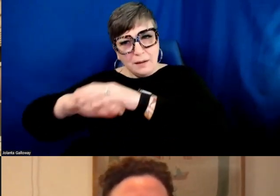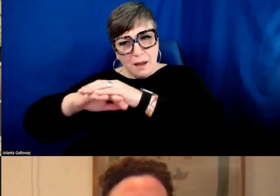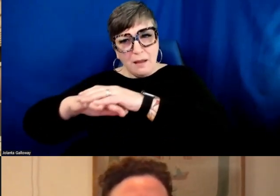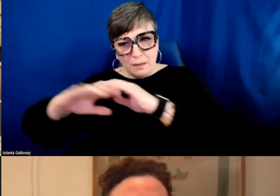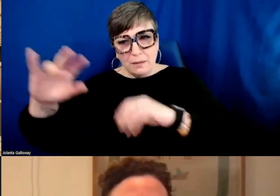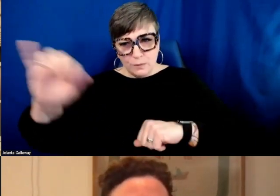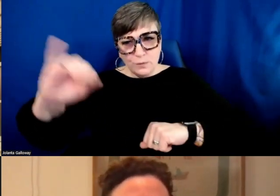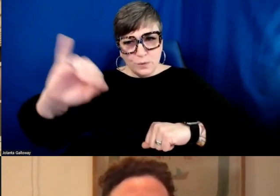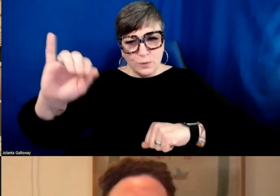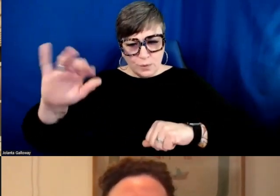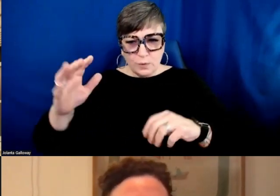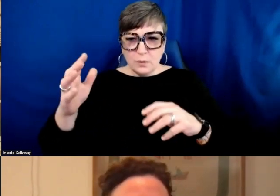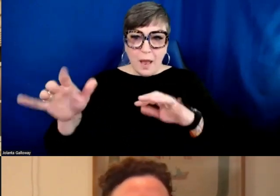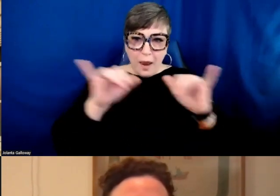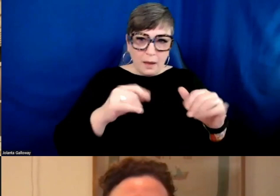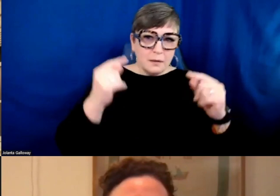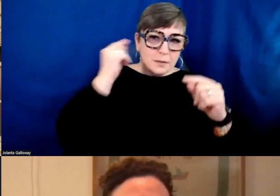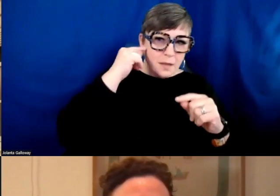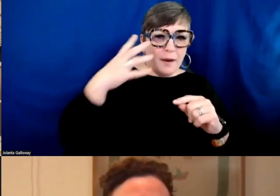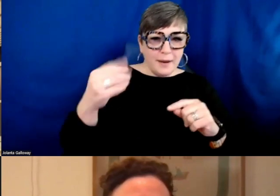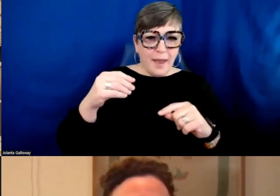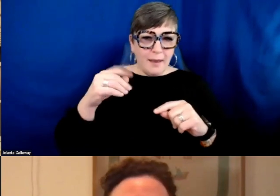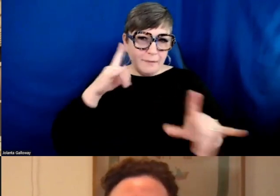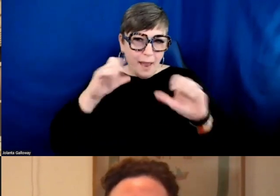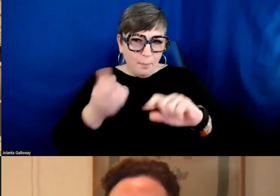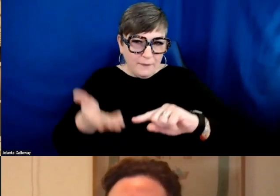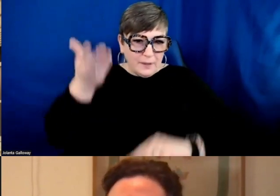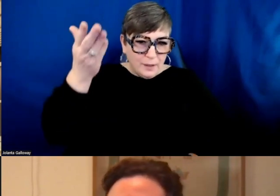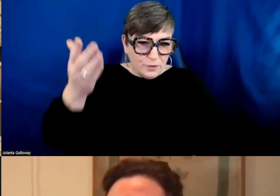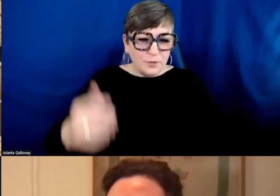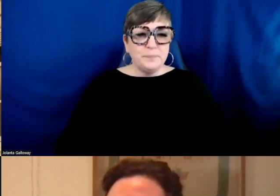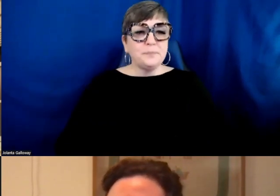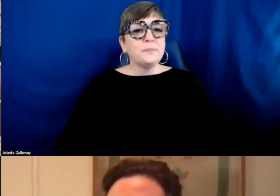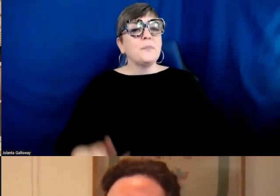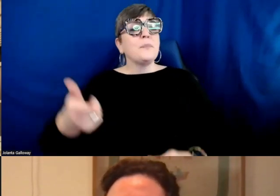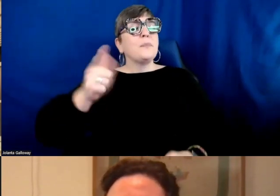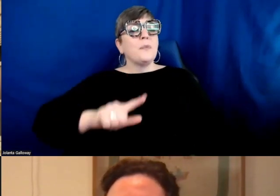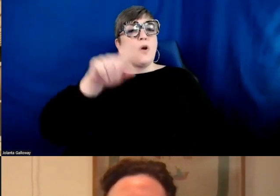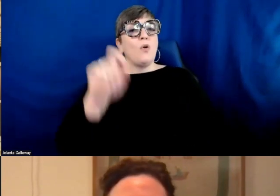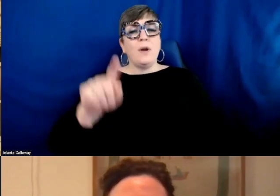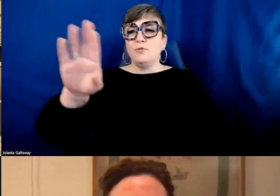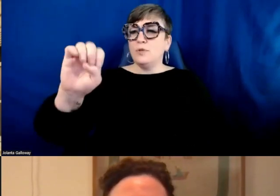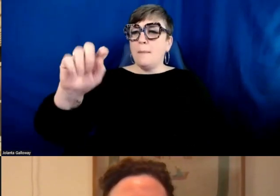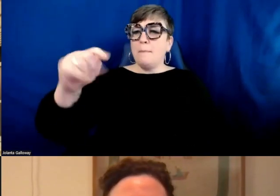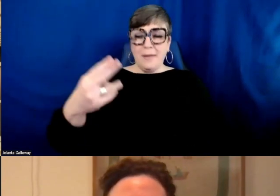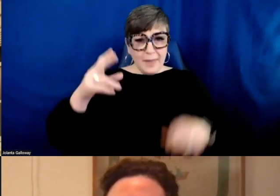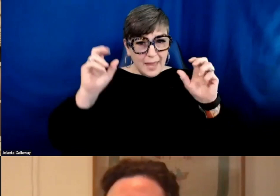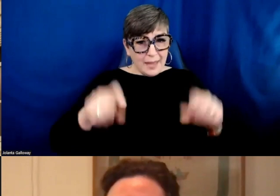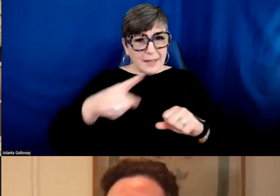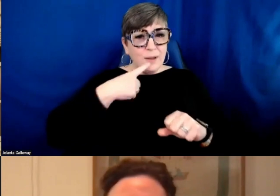um, and in amplification. This is a question for Beth. Can you tell us more about posture history?